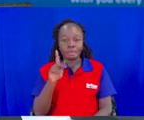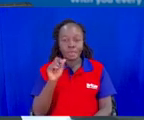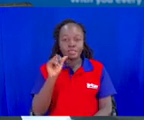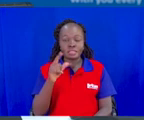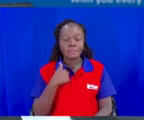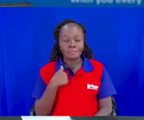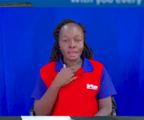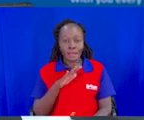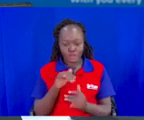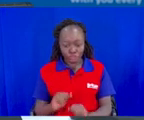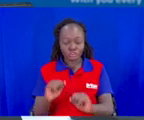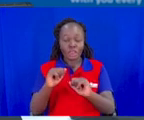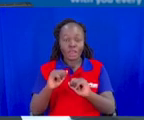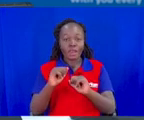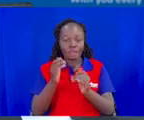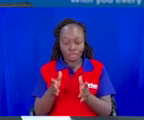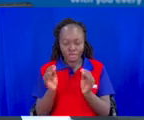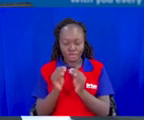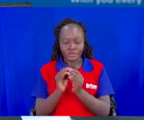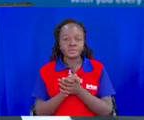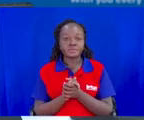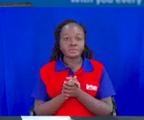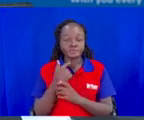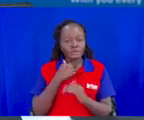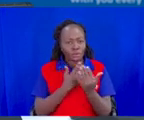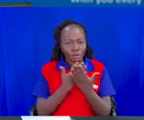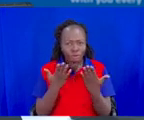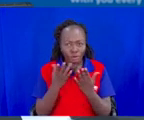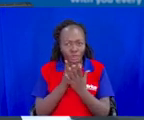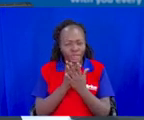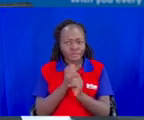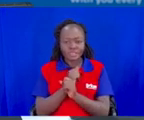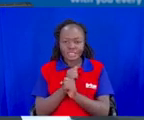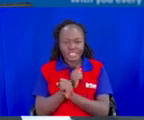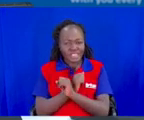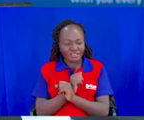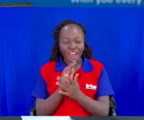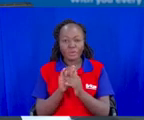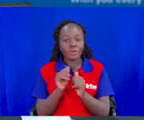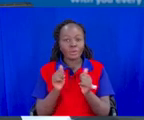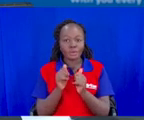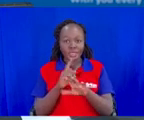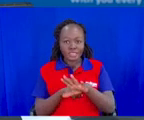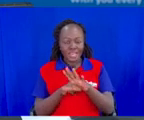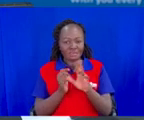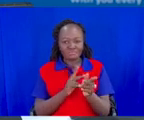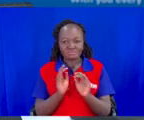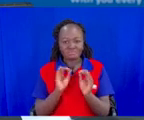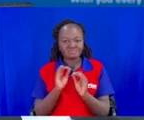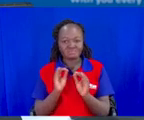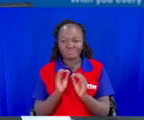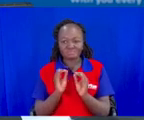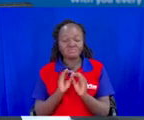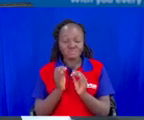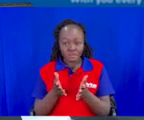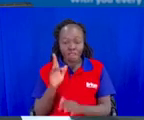this meeting. I hope you're all keeping safe and keeping well in these unusual times